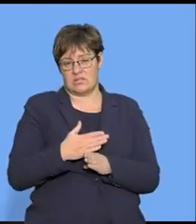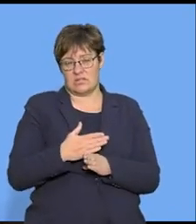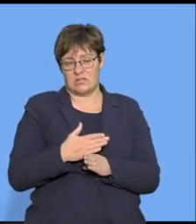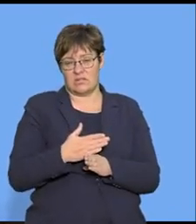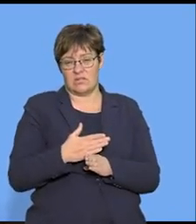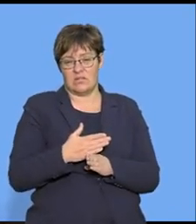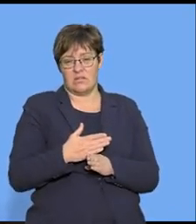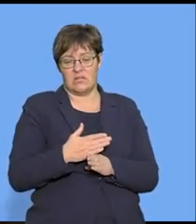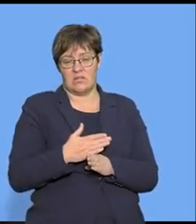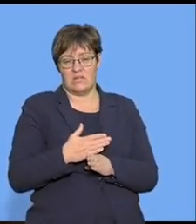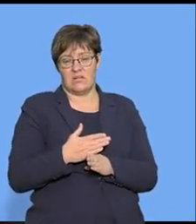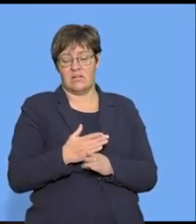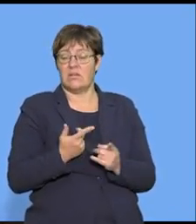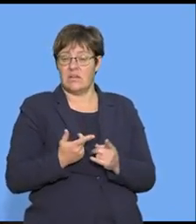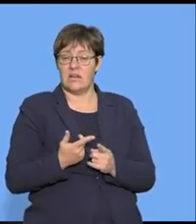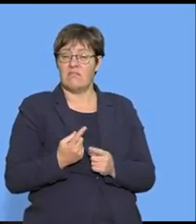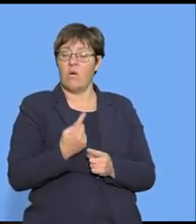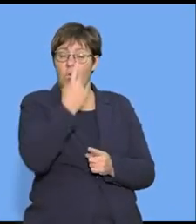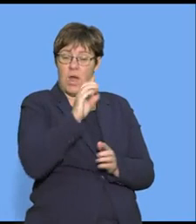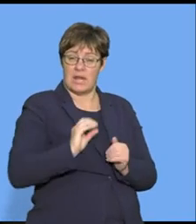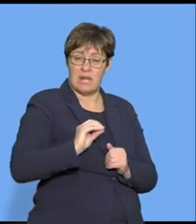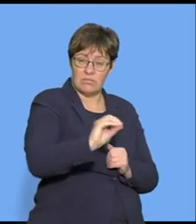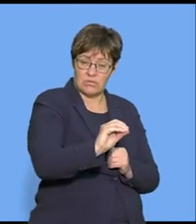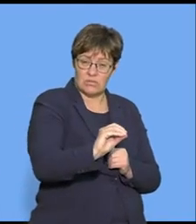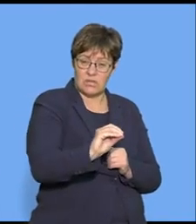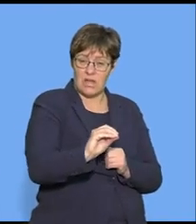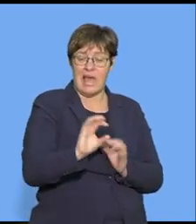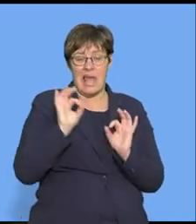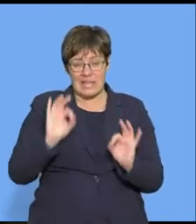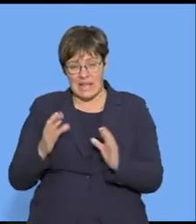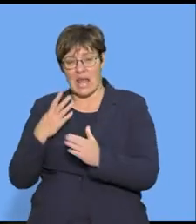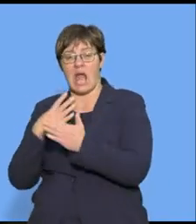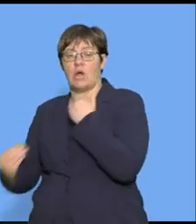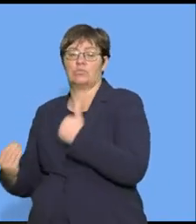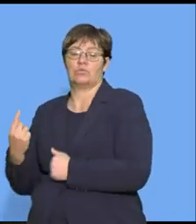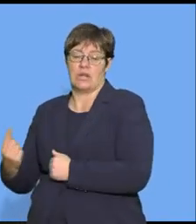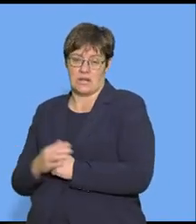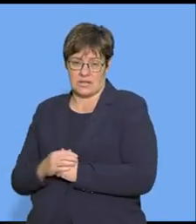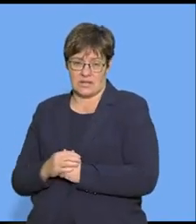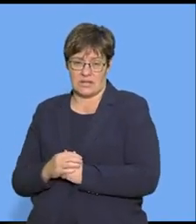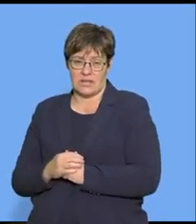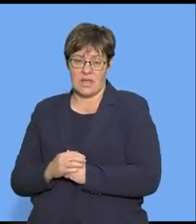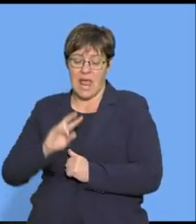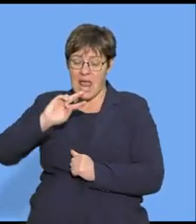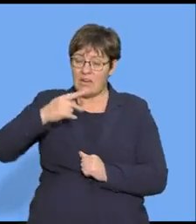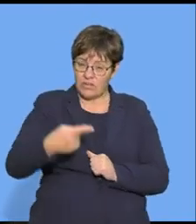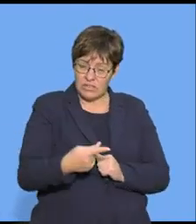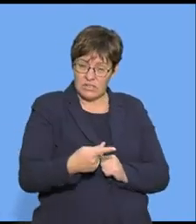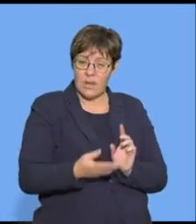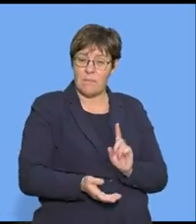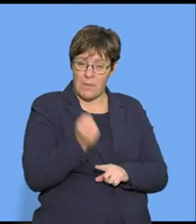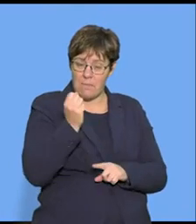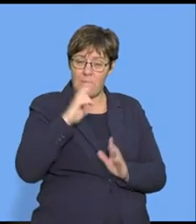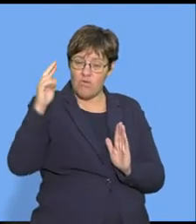one input value has exactly one output value. And then an inverse is normally obtained by reflecting about y equal